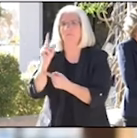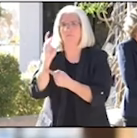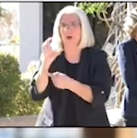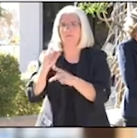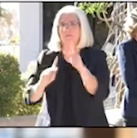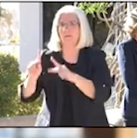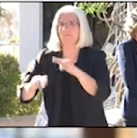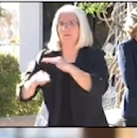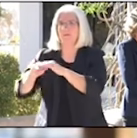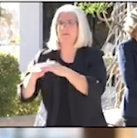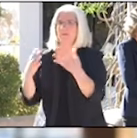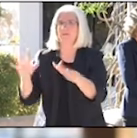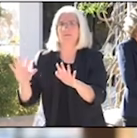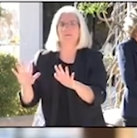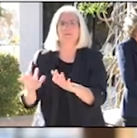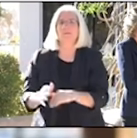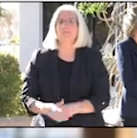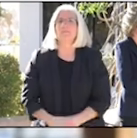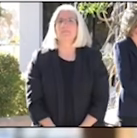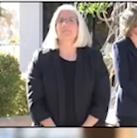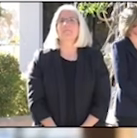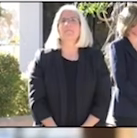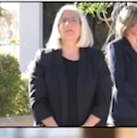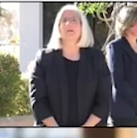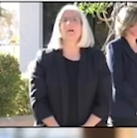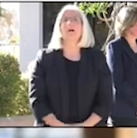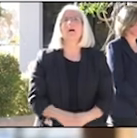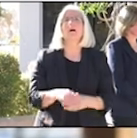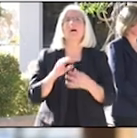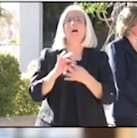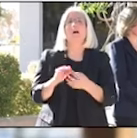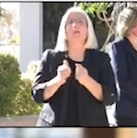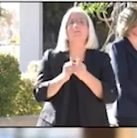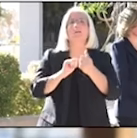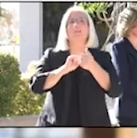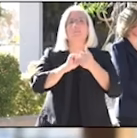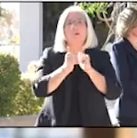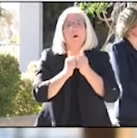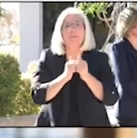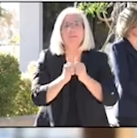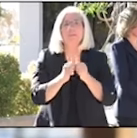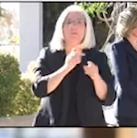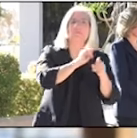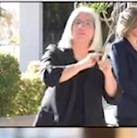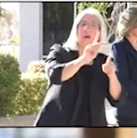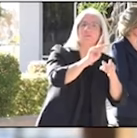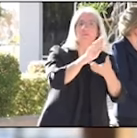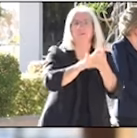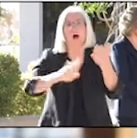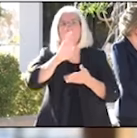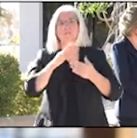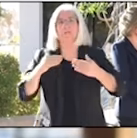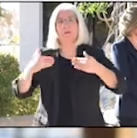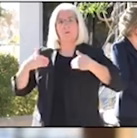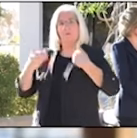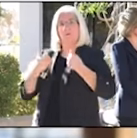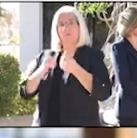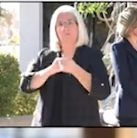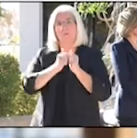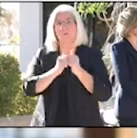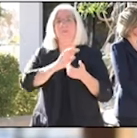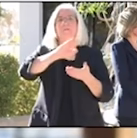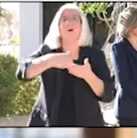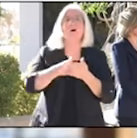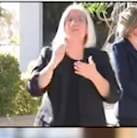For professional, collegiate, and youth sports, all recreational activities that involve physical contact or